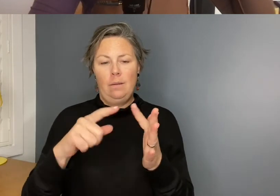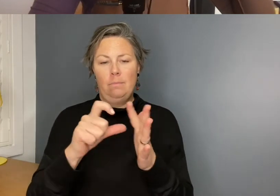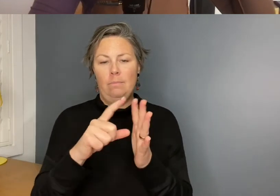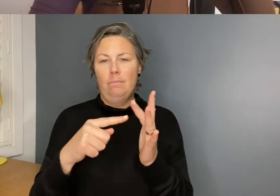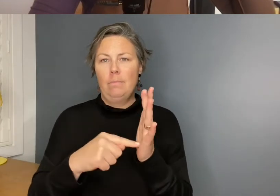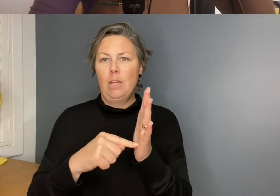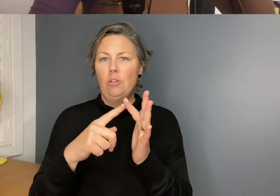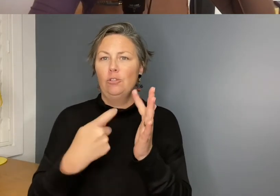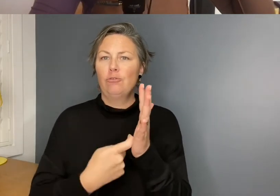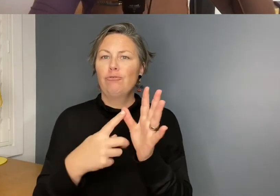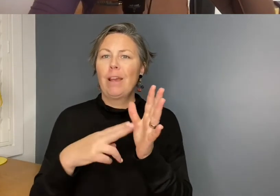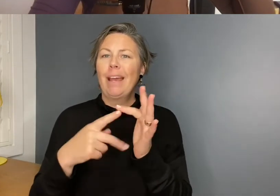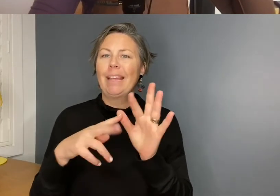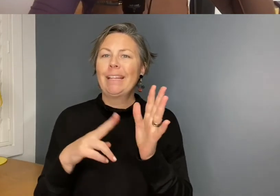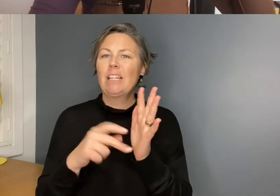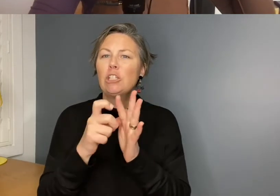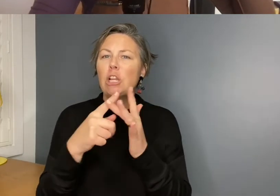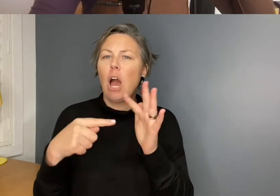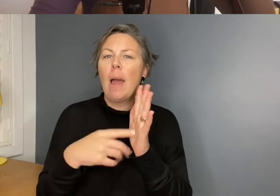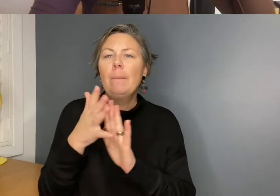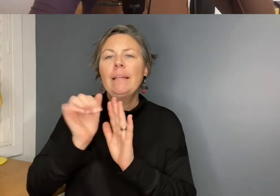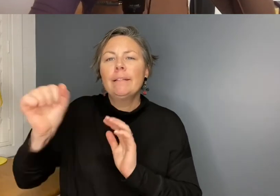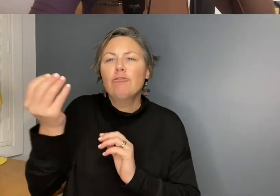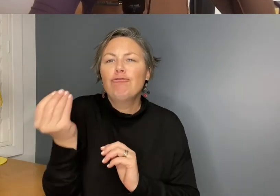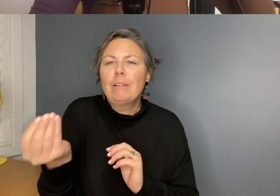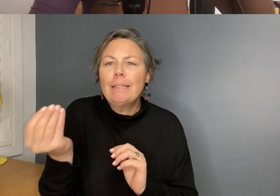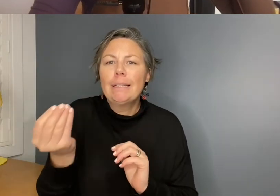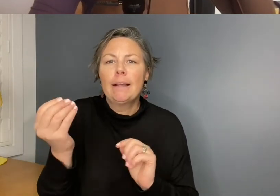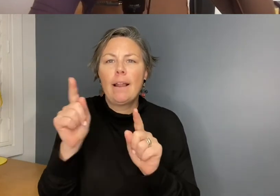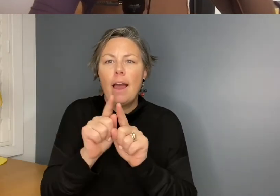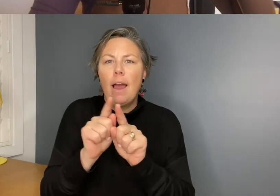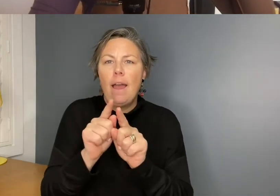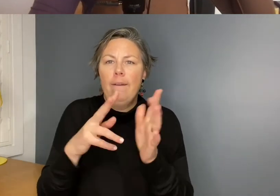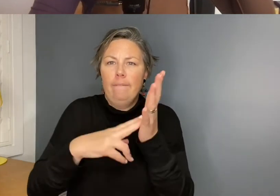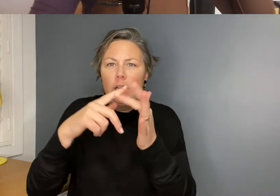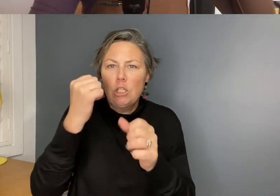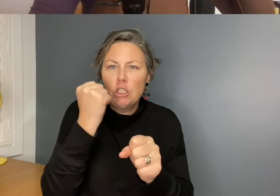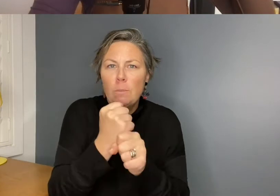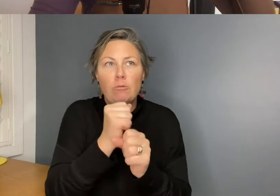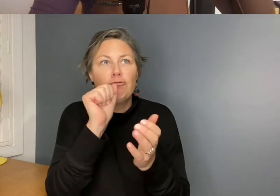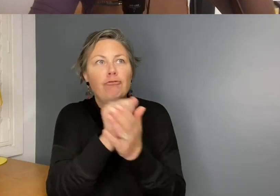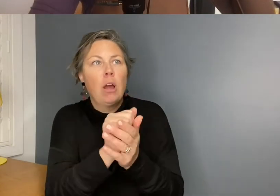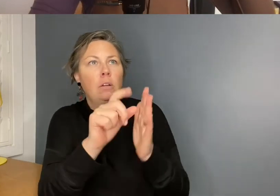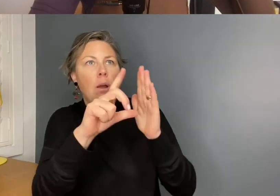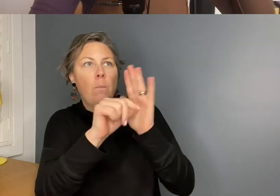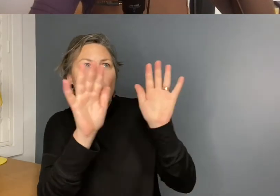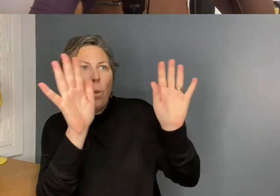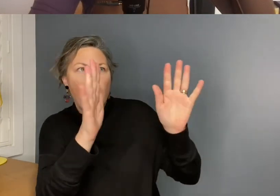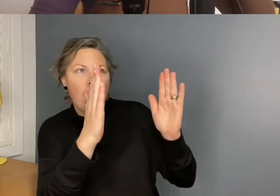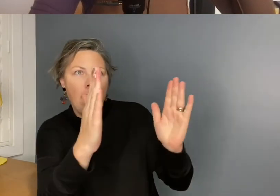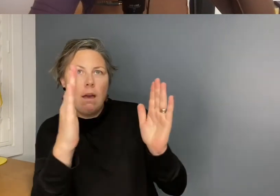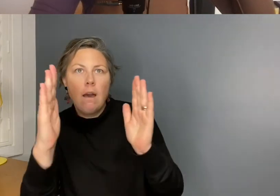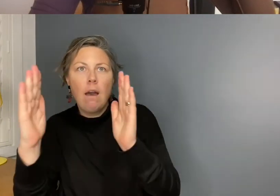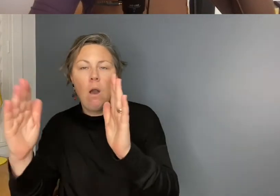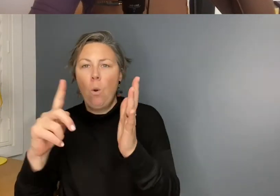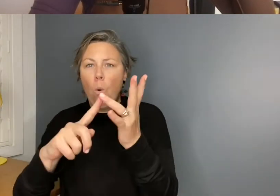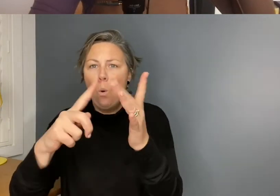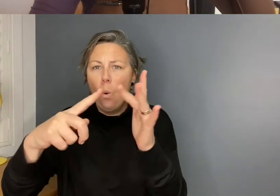diet, it's absolutely full of legumes and seasonal vegetables and nuts good fats. and seeds